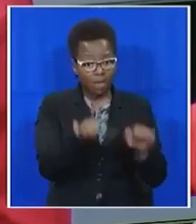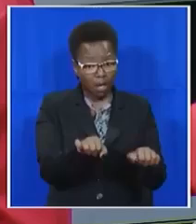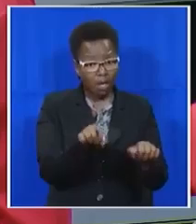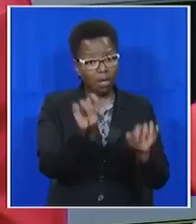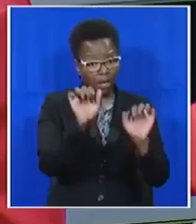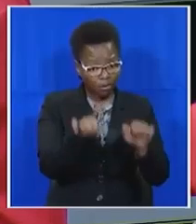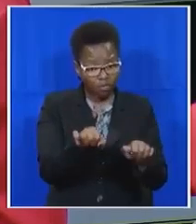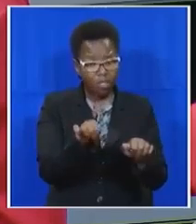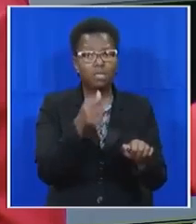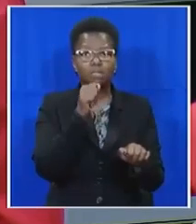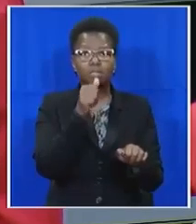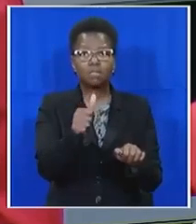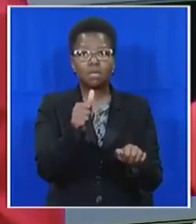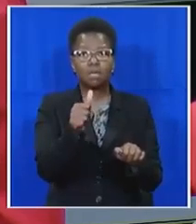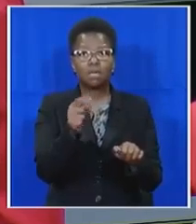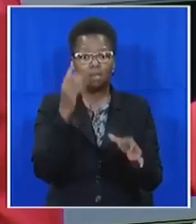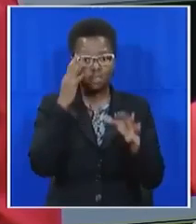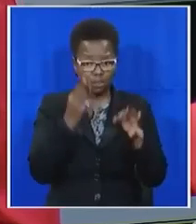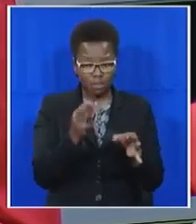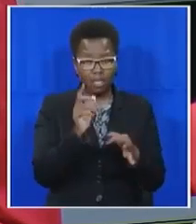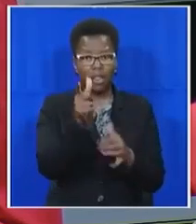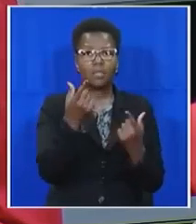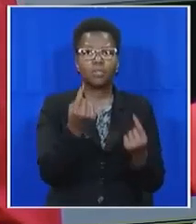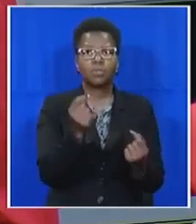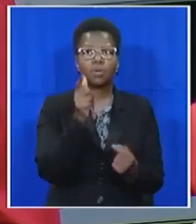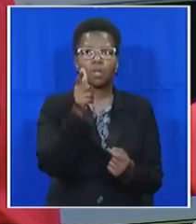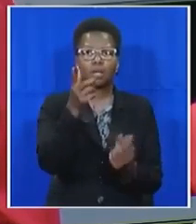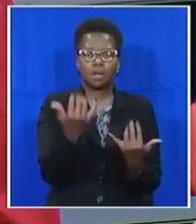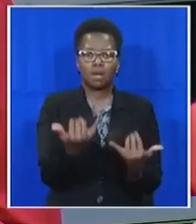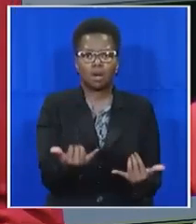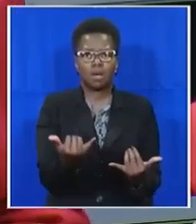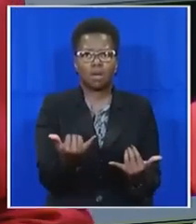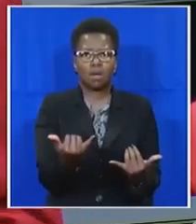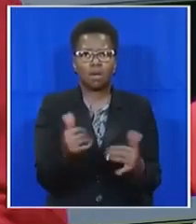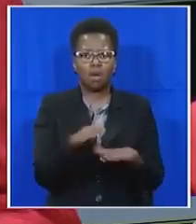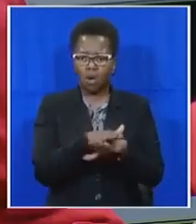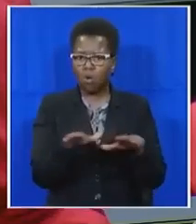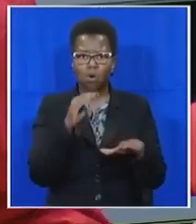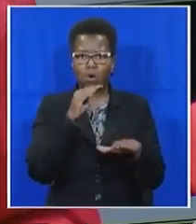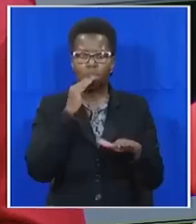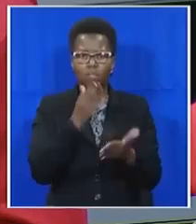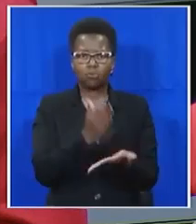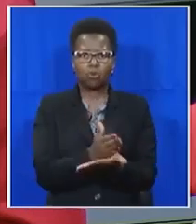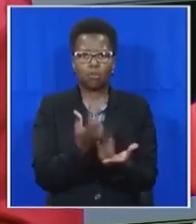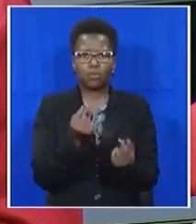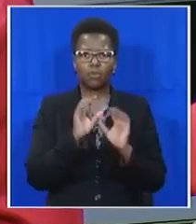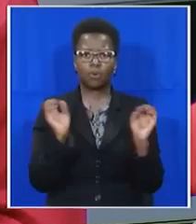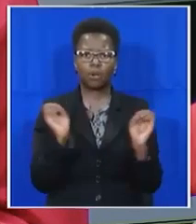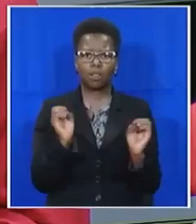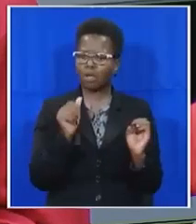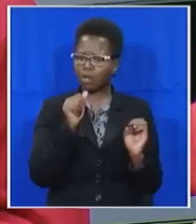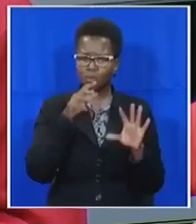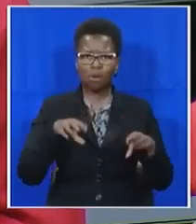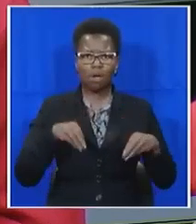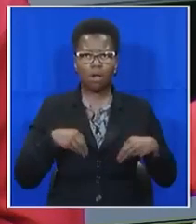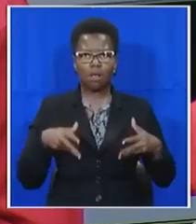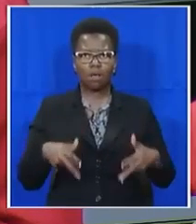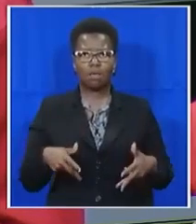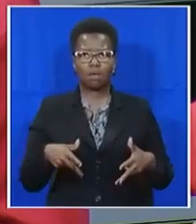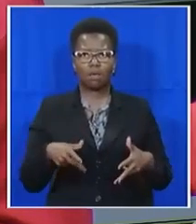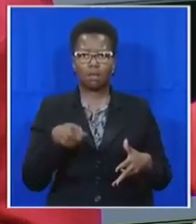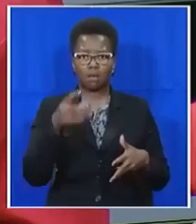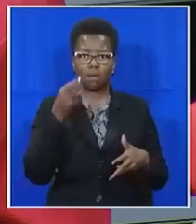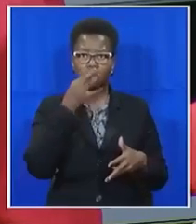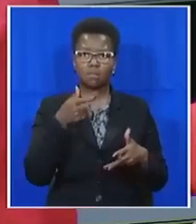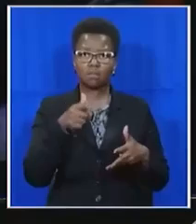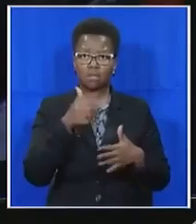so. If you want to take a decision later, say so. Don't stop and not do anything. It's not allowed in terms of that seat you're